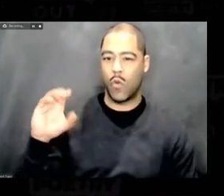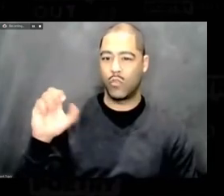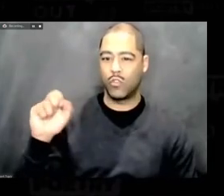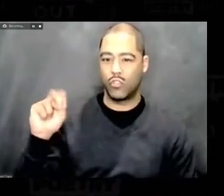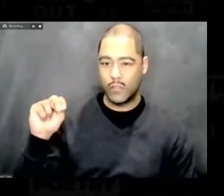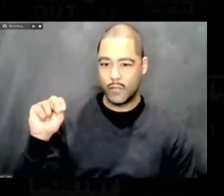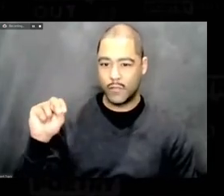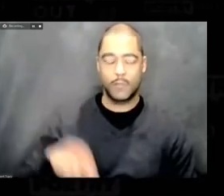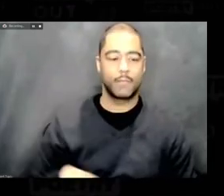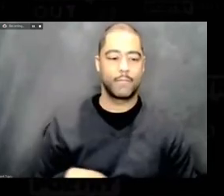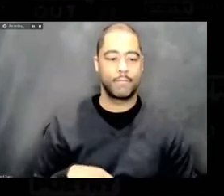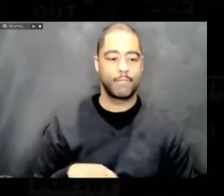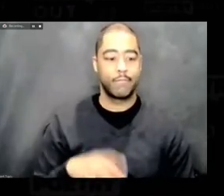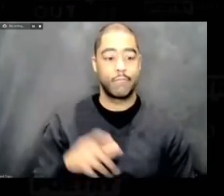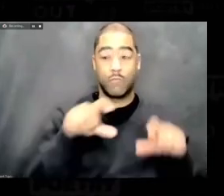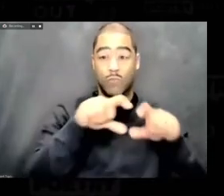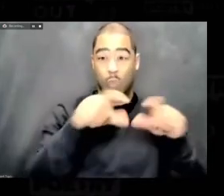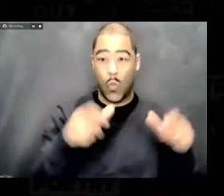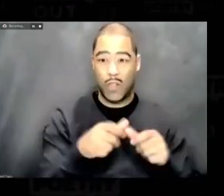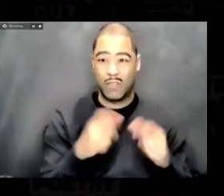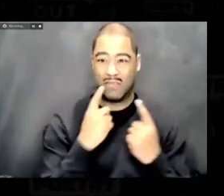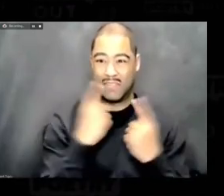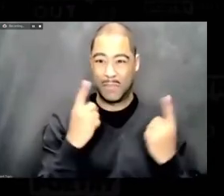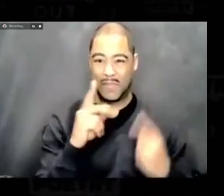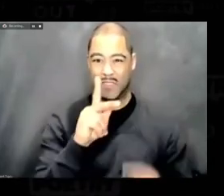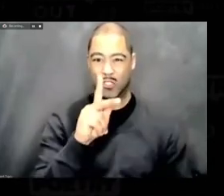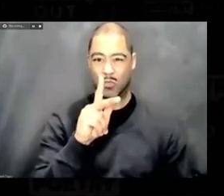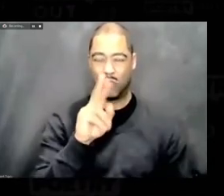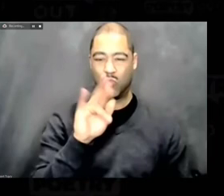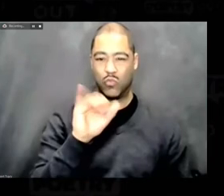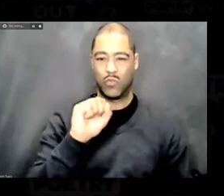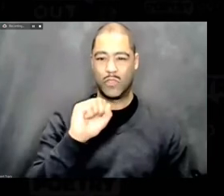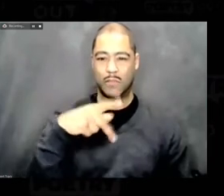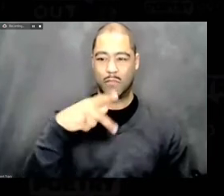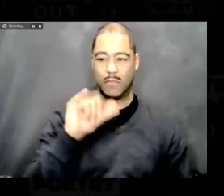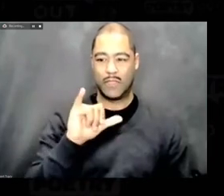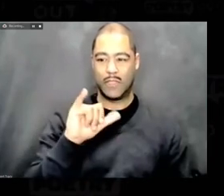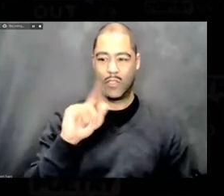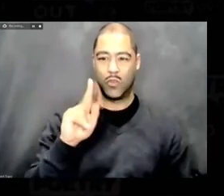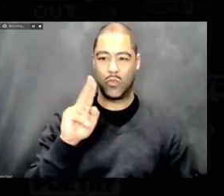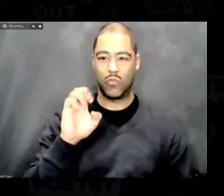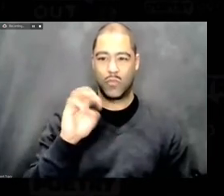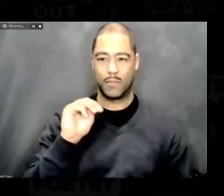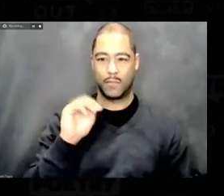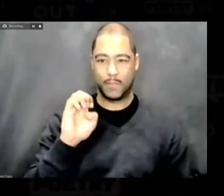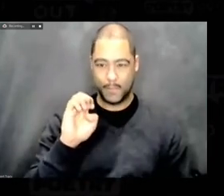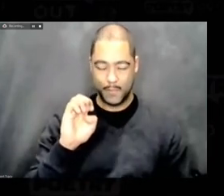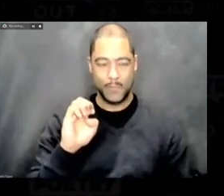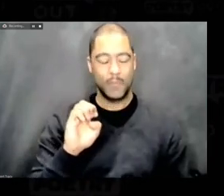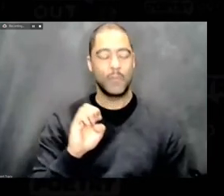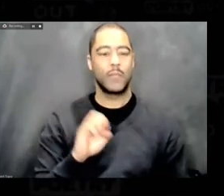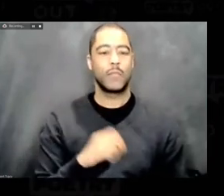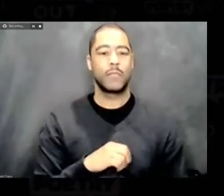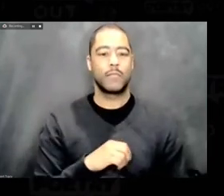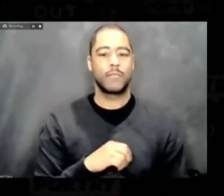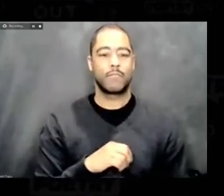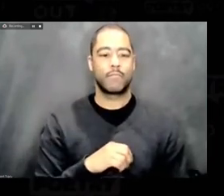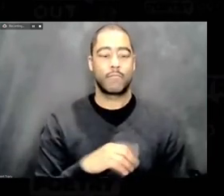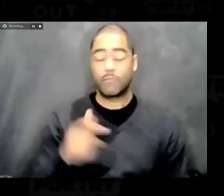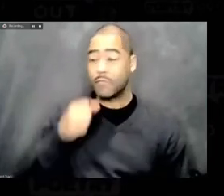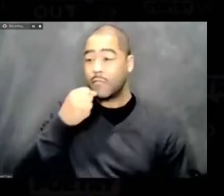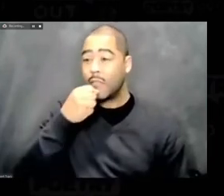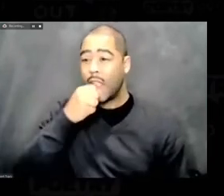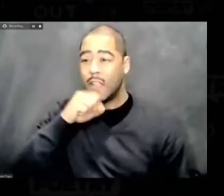collaborating on making new sound waves, a fantastic bite where the ice cream meets the cone, a